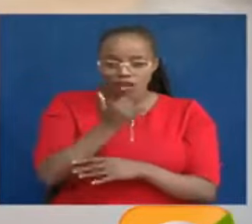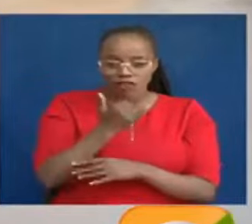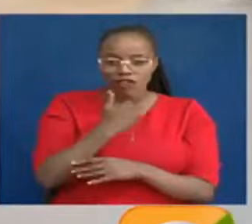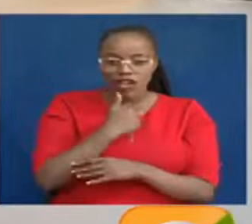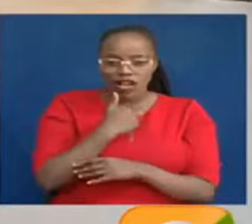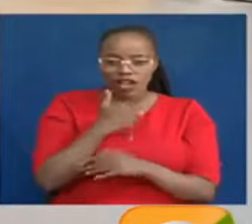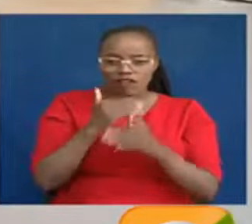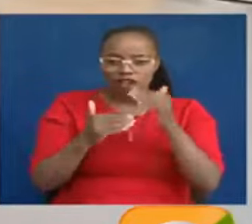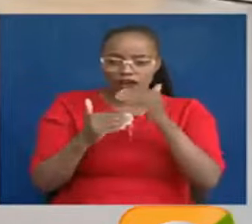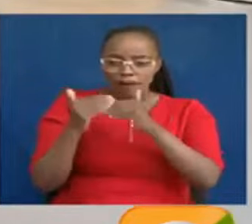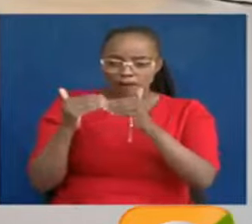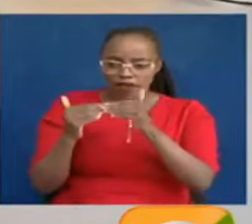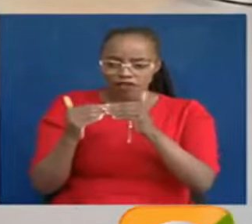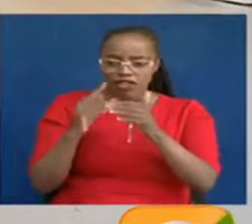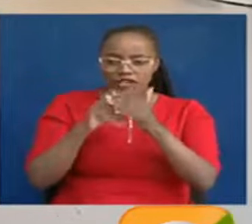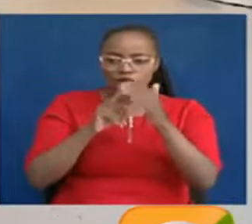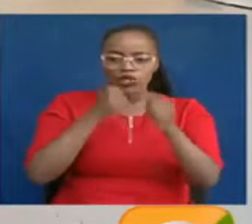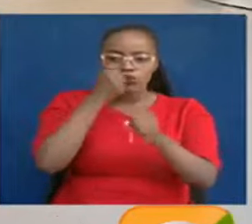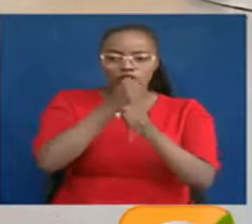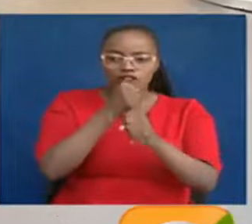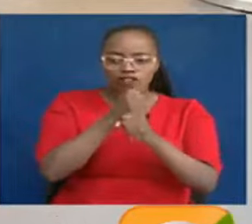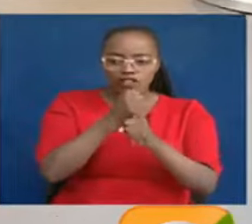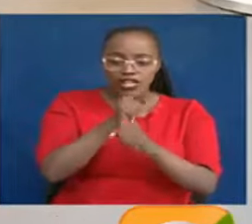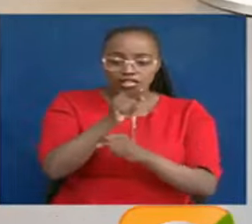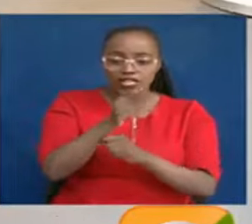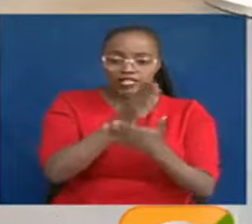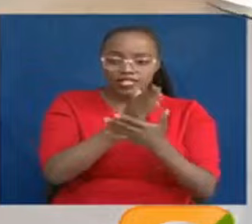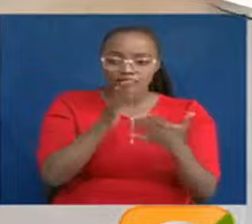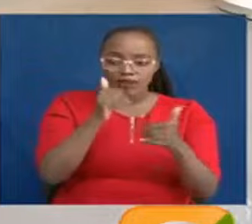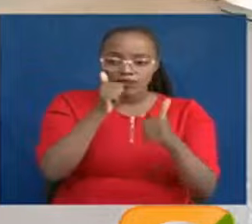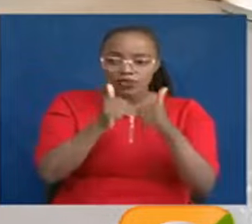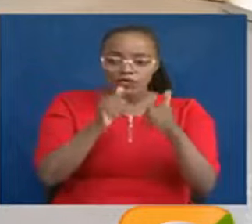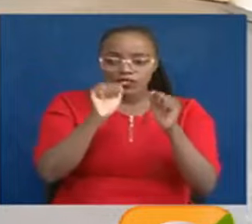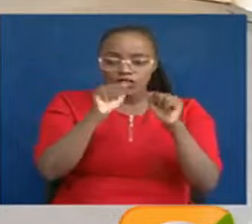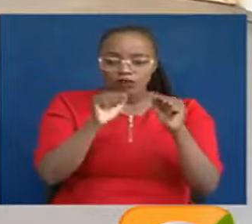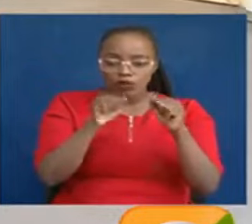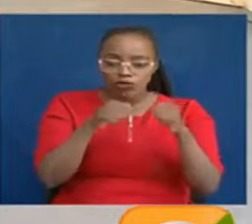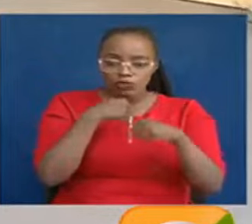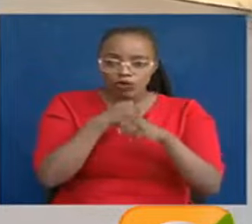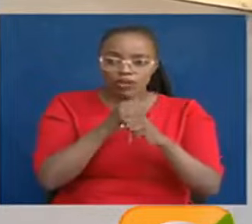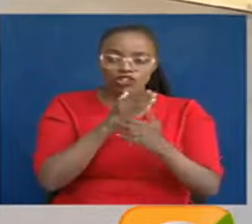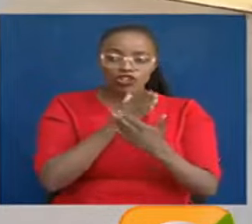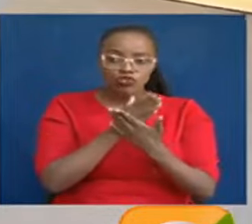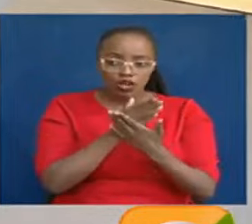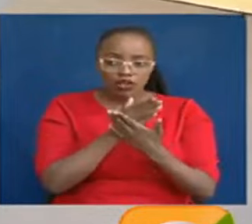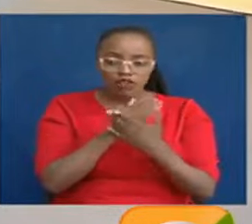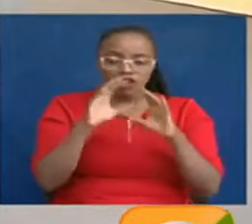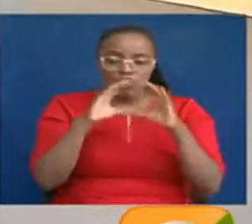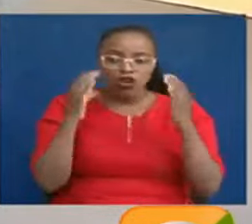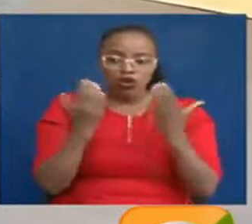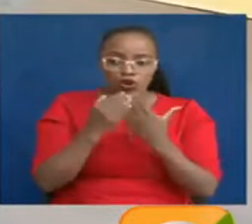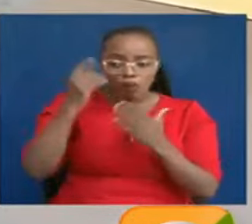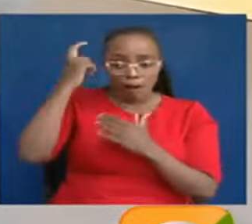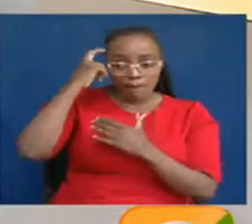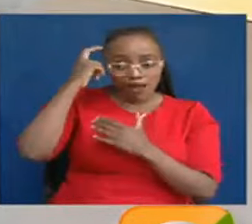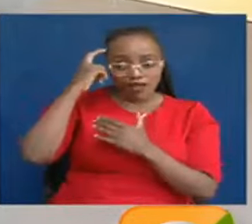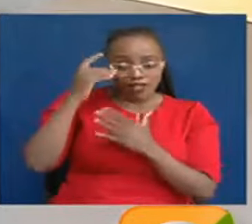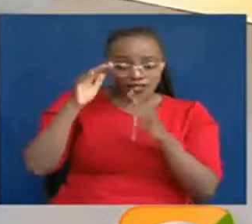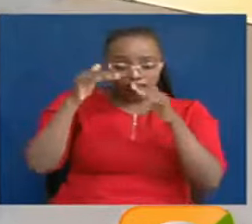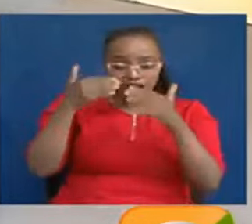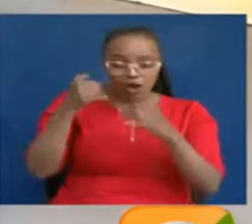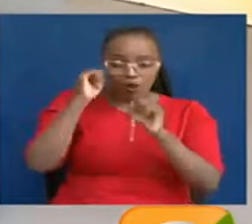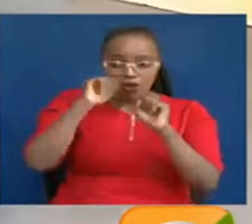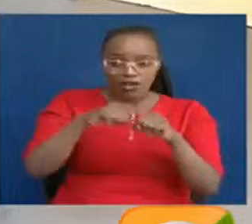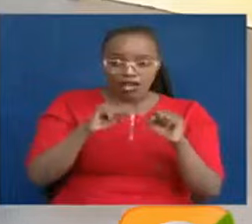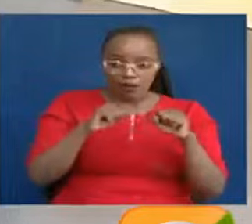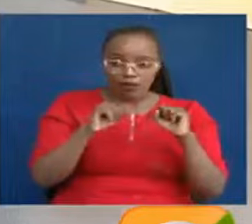benefited from the program that we have done. So that is something that which is crucial to have a global mindset in terms of having local companies to be able